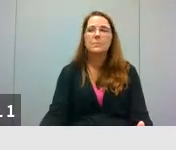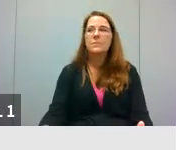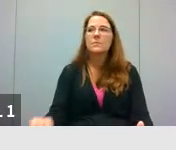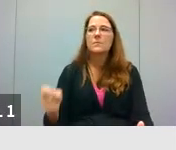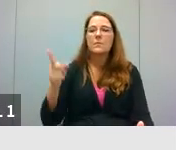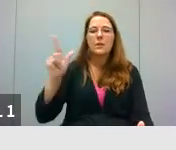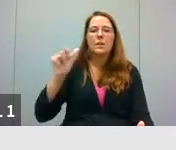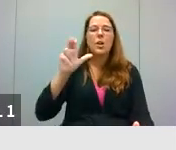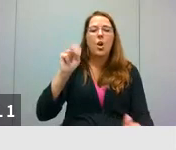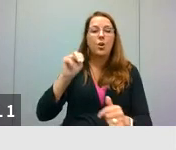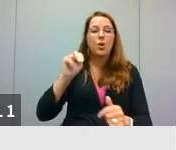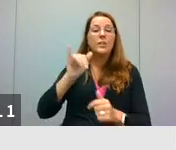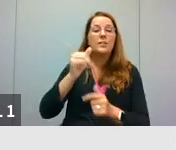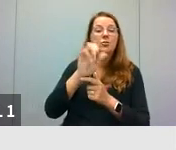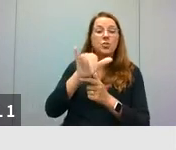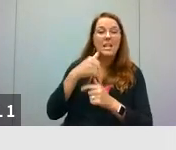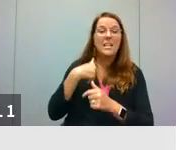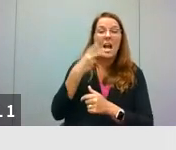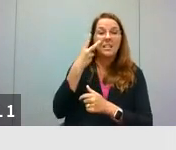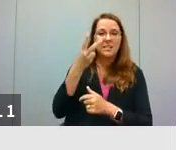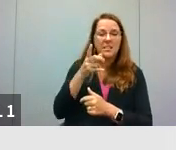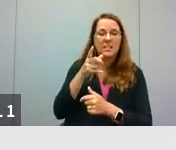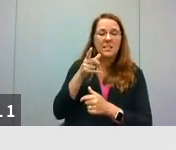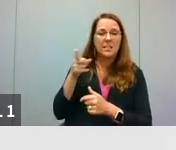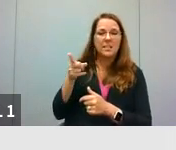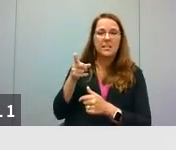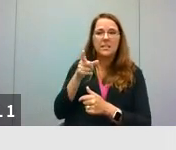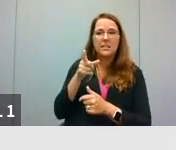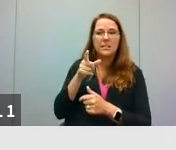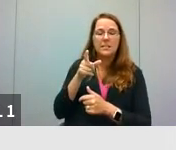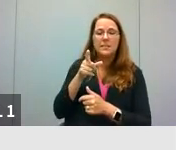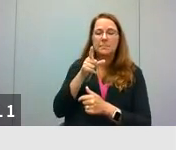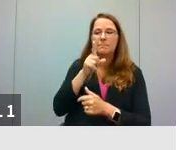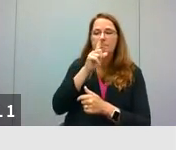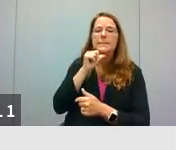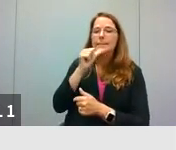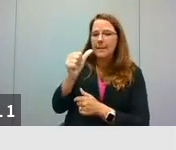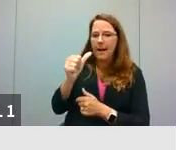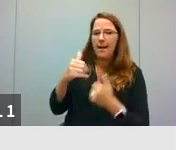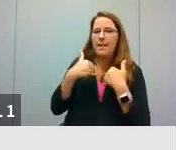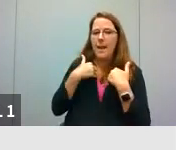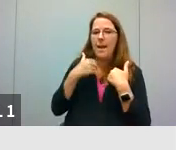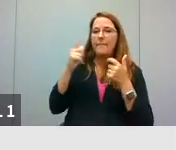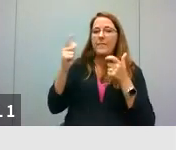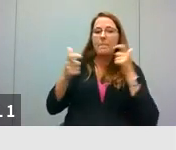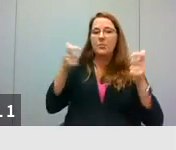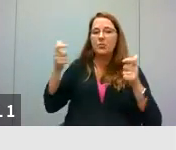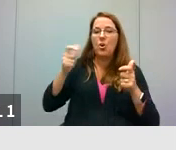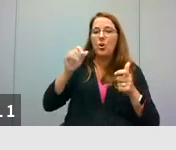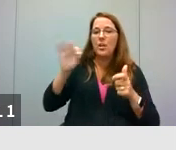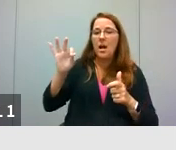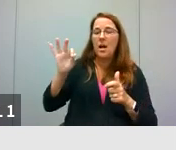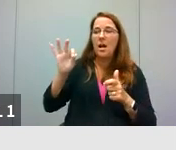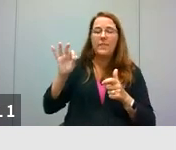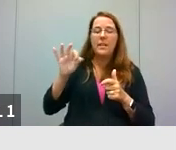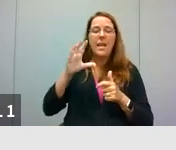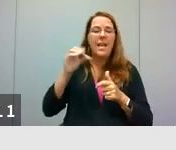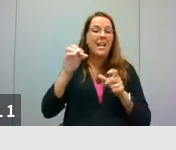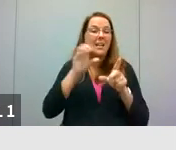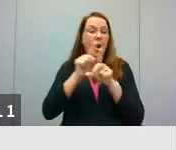yeah, Jenny, I see that it does not have a majority of, it also